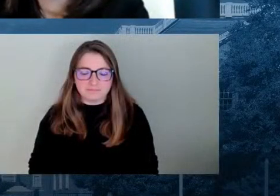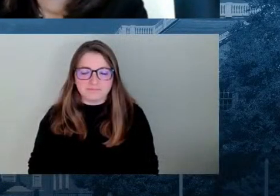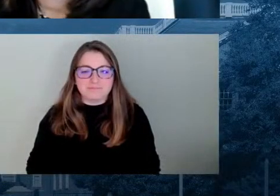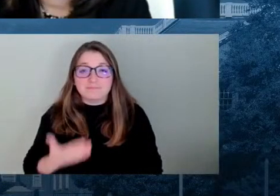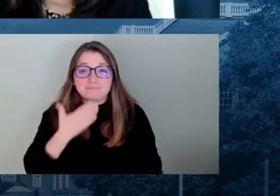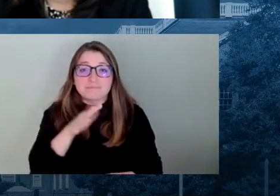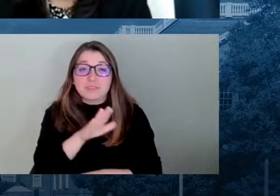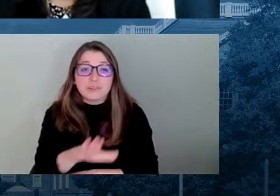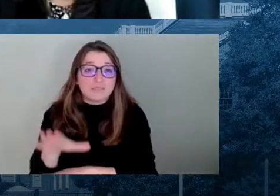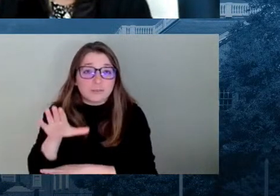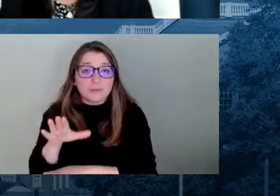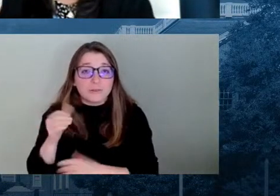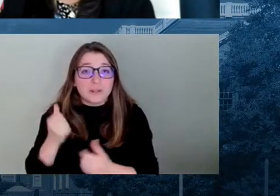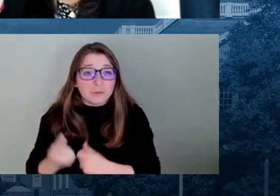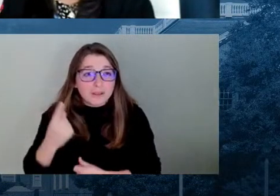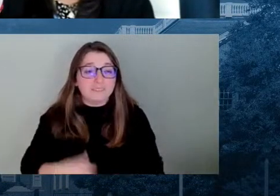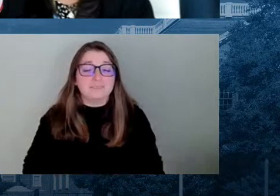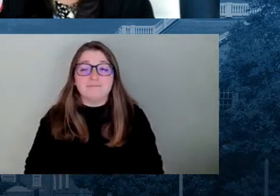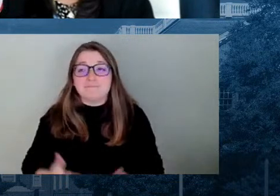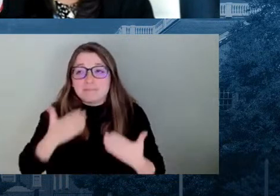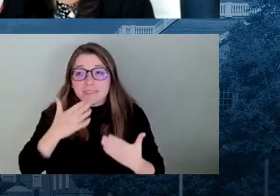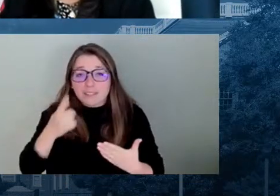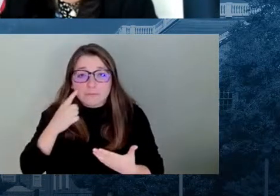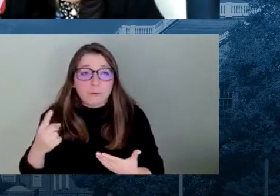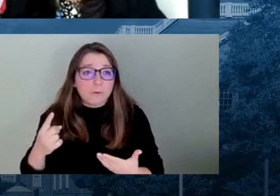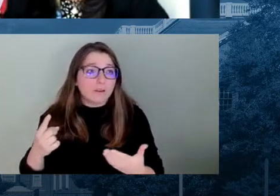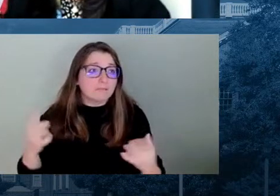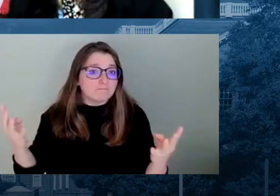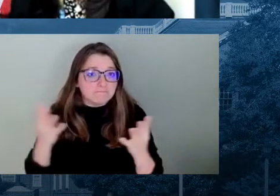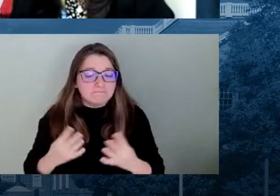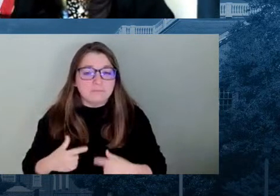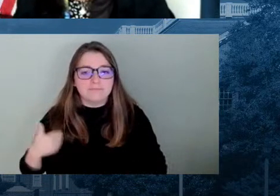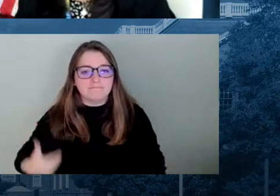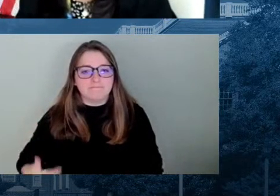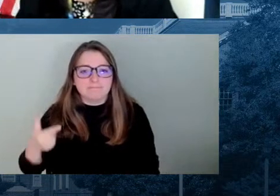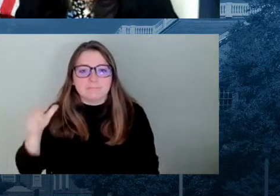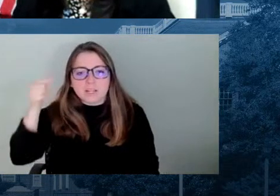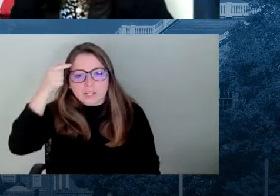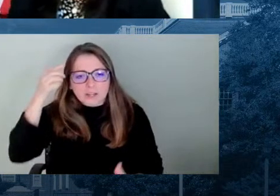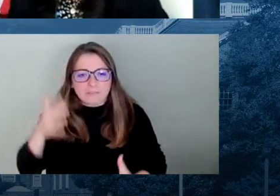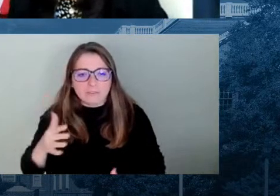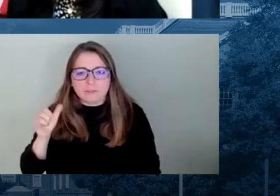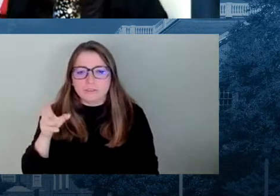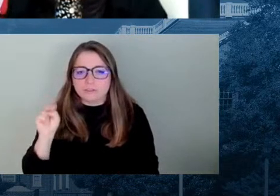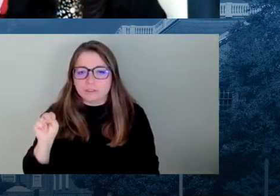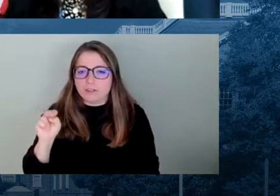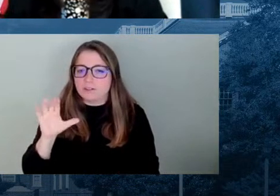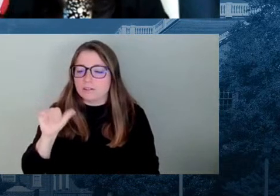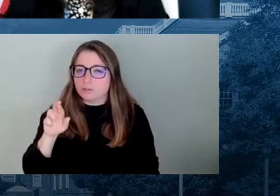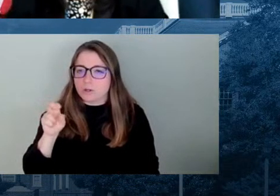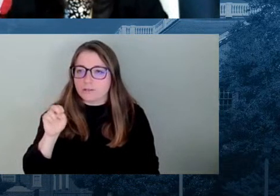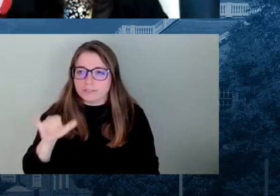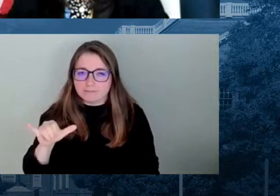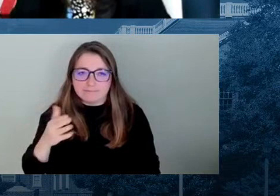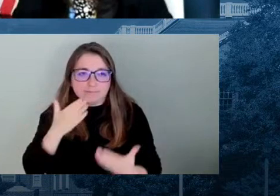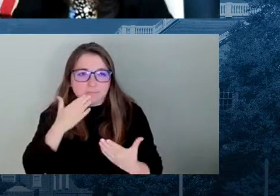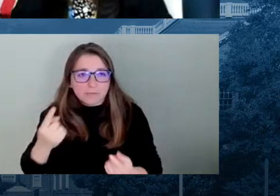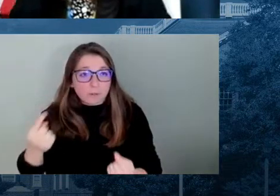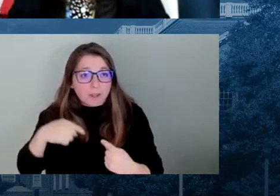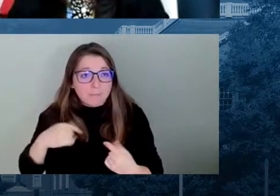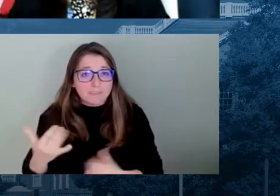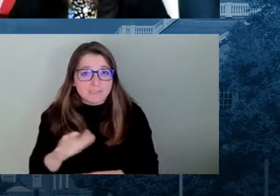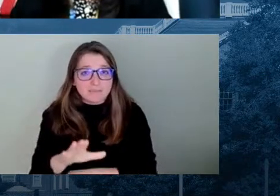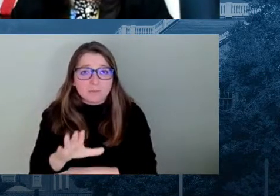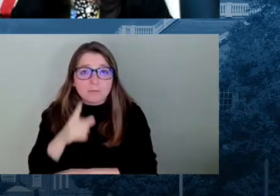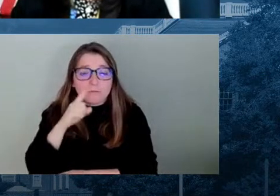Good afternoon, everyone. Thank you for joining us. I'm Governor John Carney. Thank you for being with us this afternoon for the press